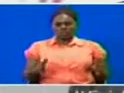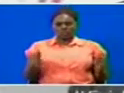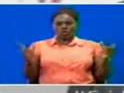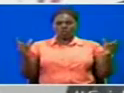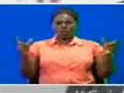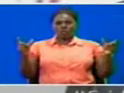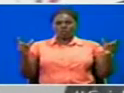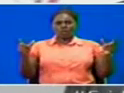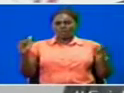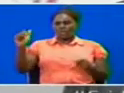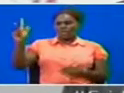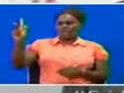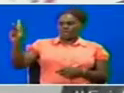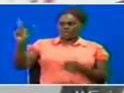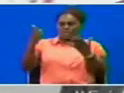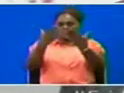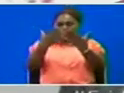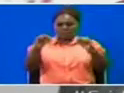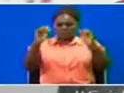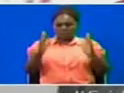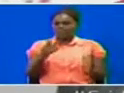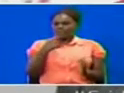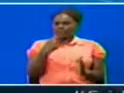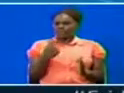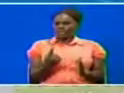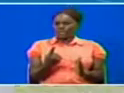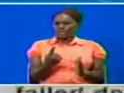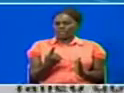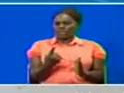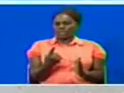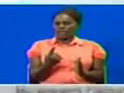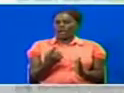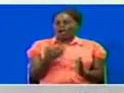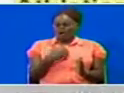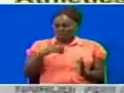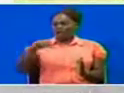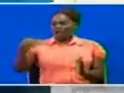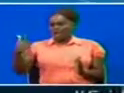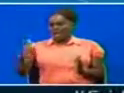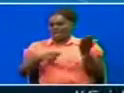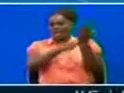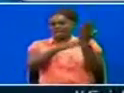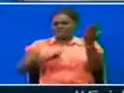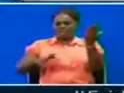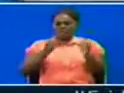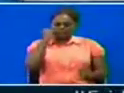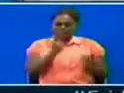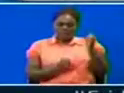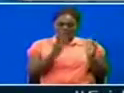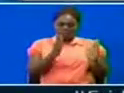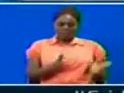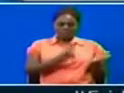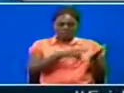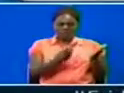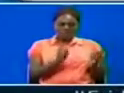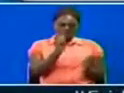Reuters, Athletics Kenya president Jackson Tuwei said, and I quote, "There is another high-profile athlete who has also failed a doping test,